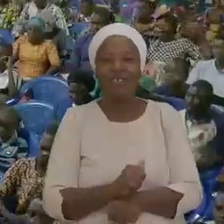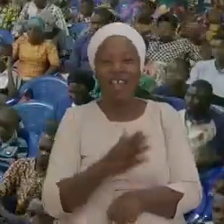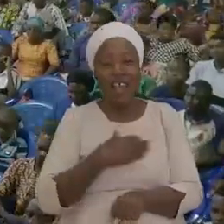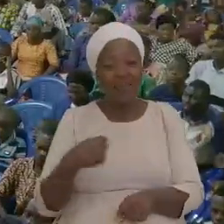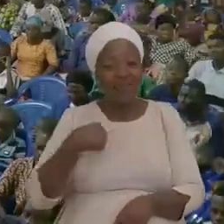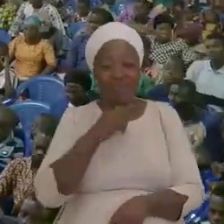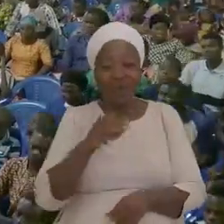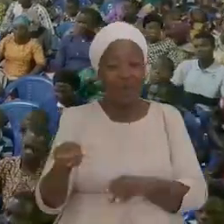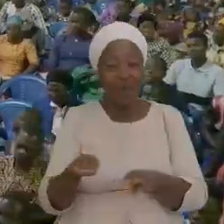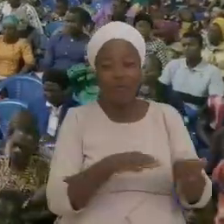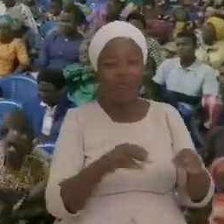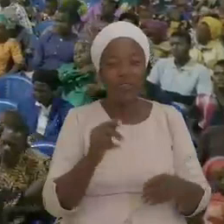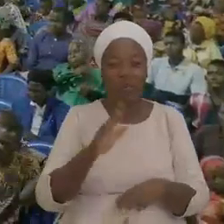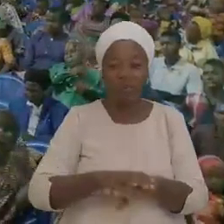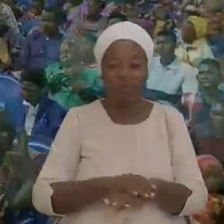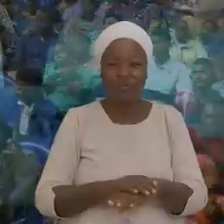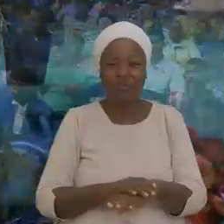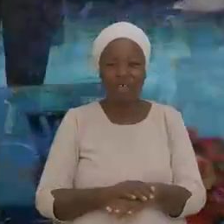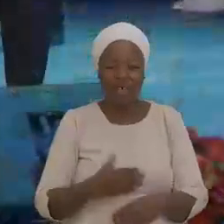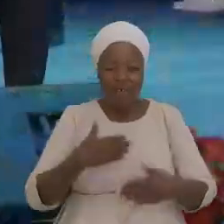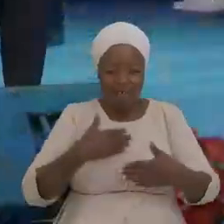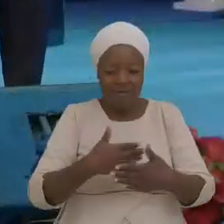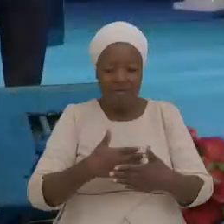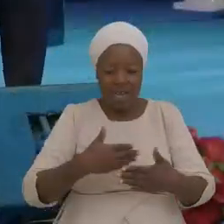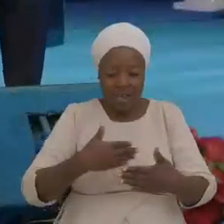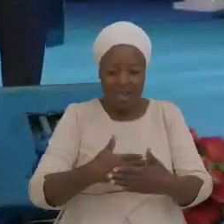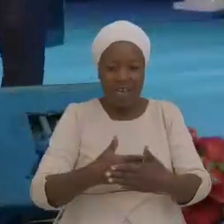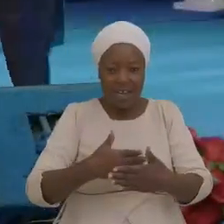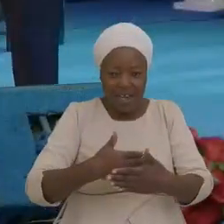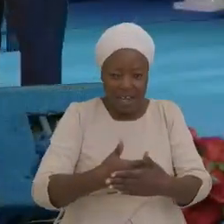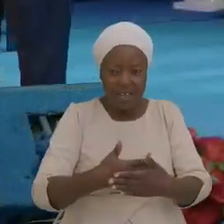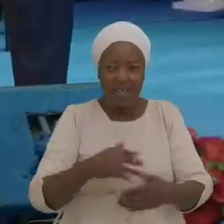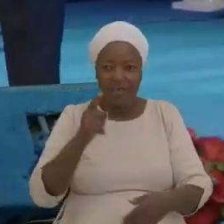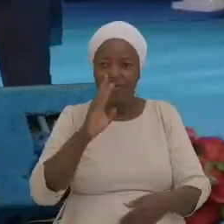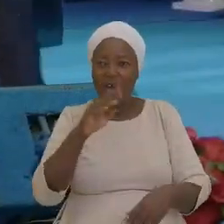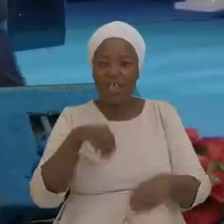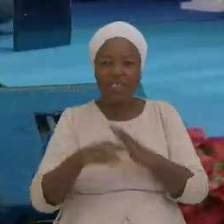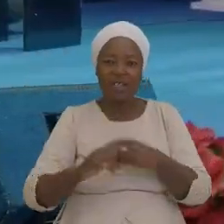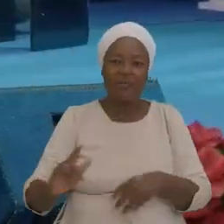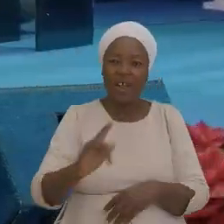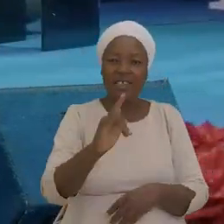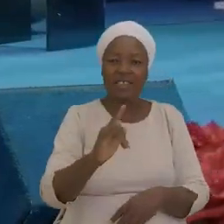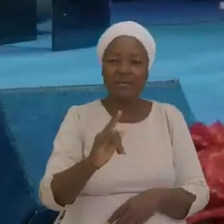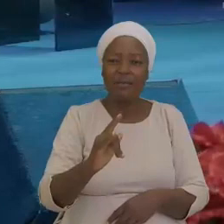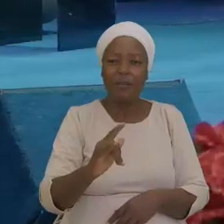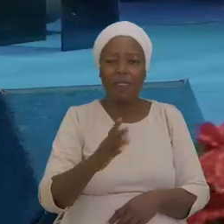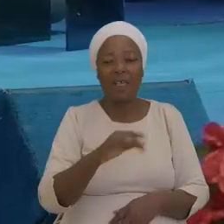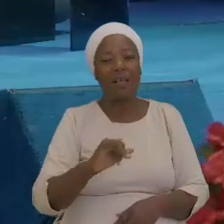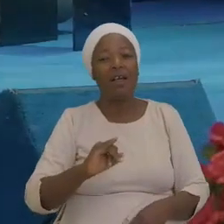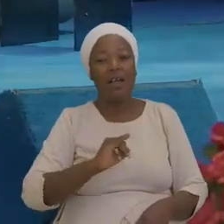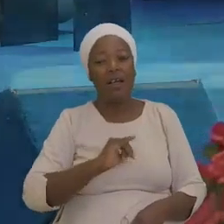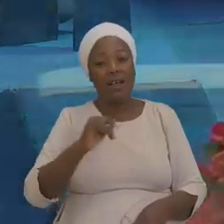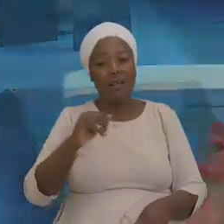on, nearer and nearer. You are in the flight. I remember we